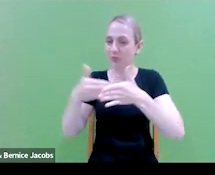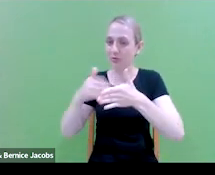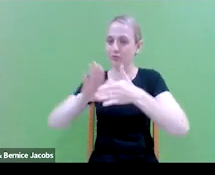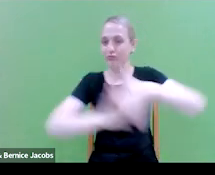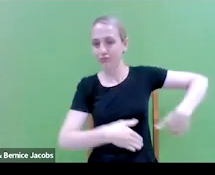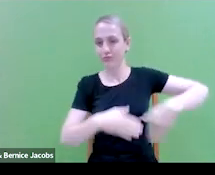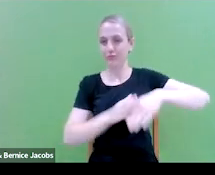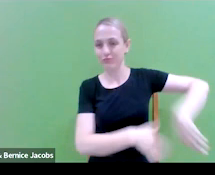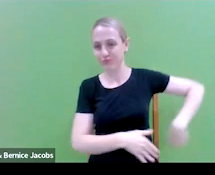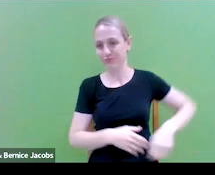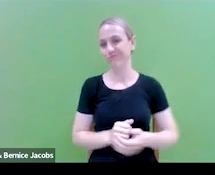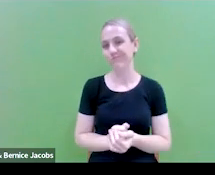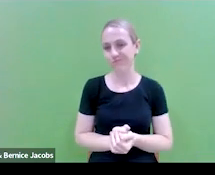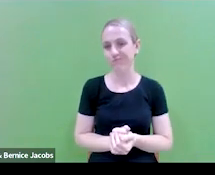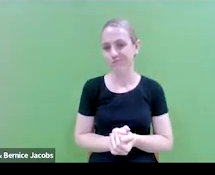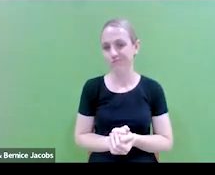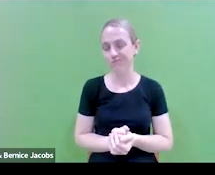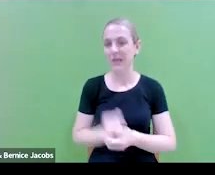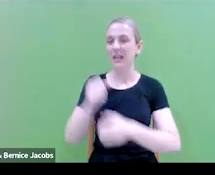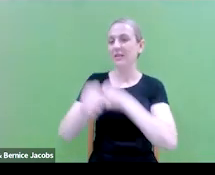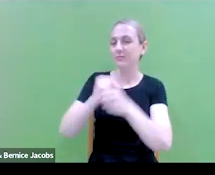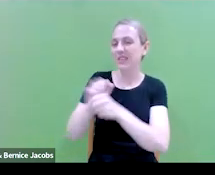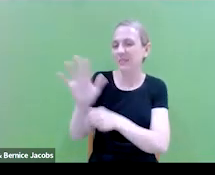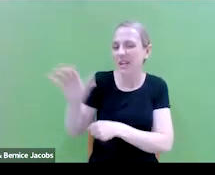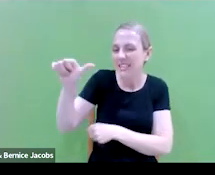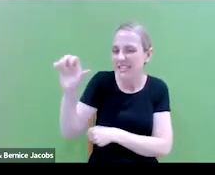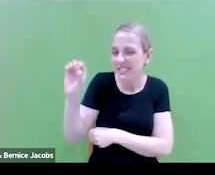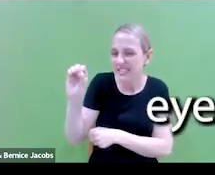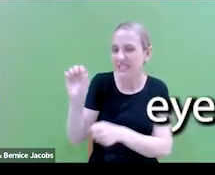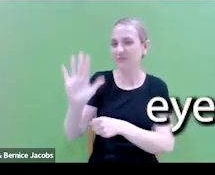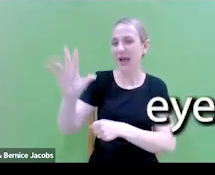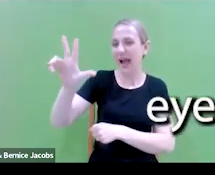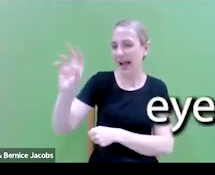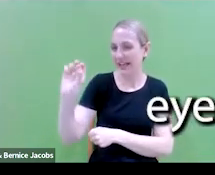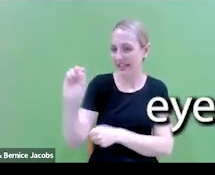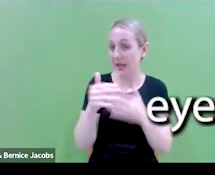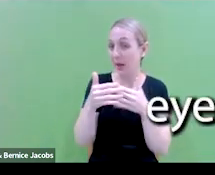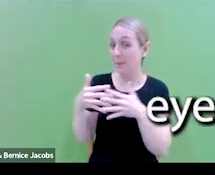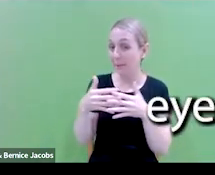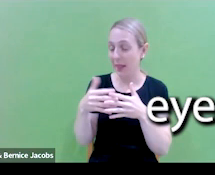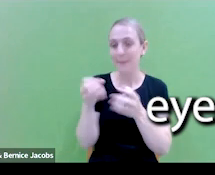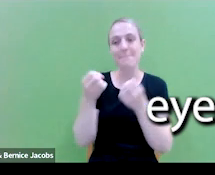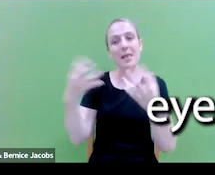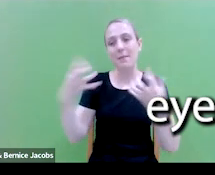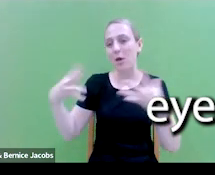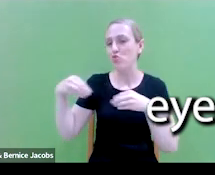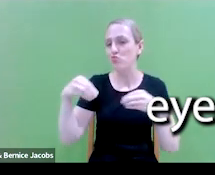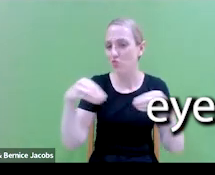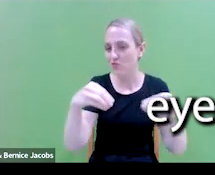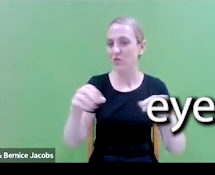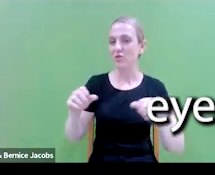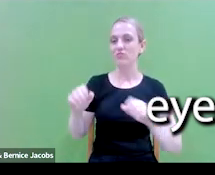So along with the 60s and kind of towards the 80s in America, there were a lot of social movements. So movements